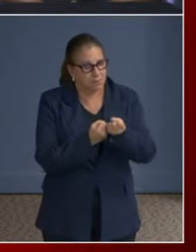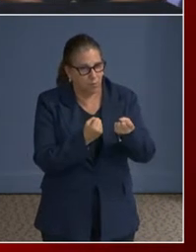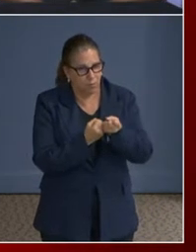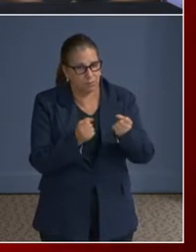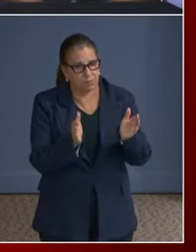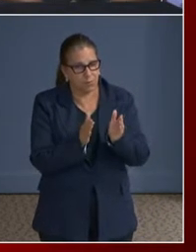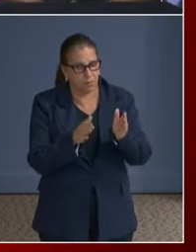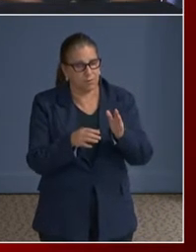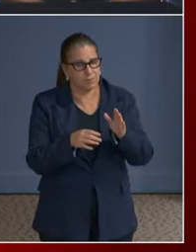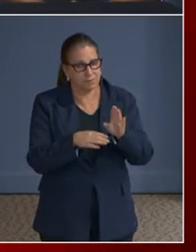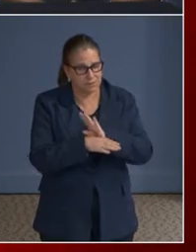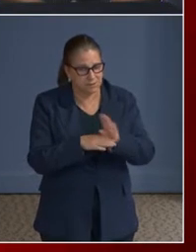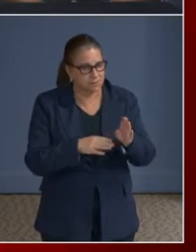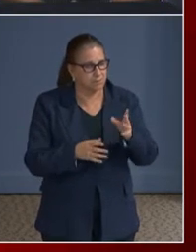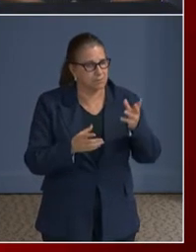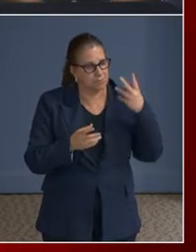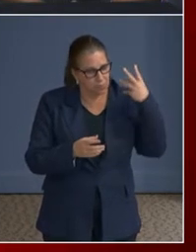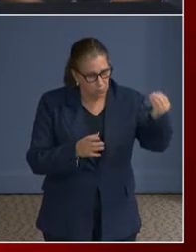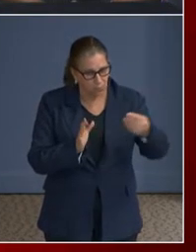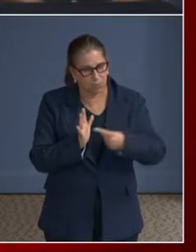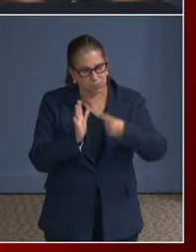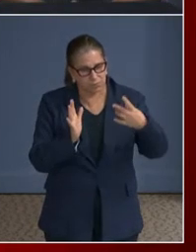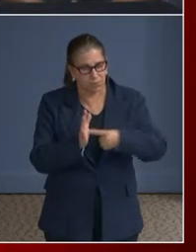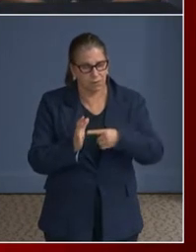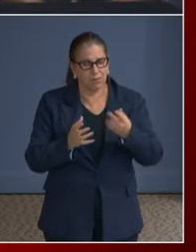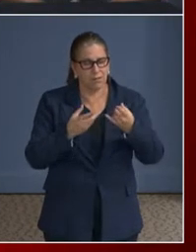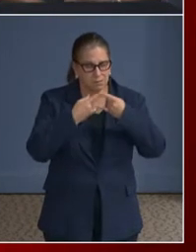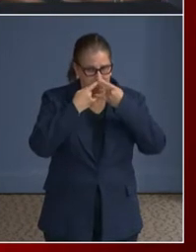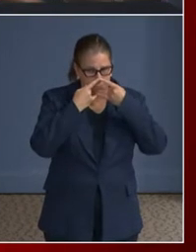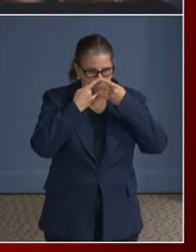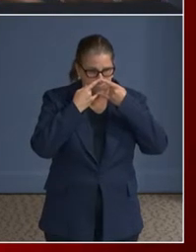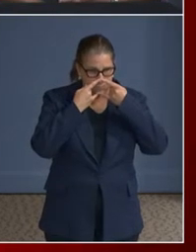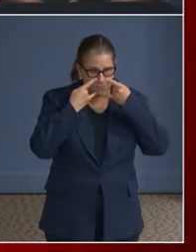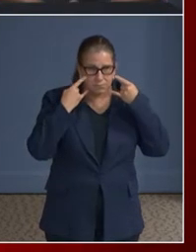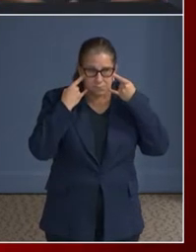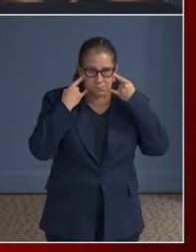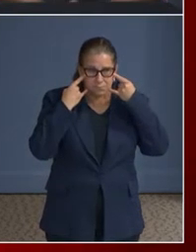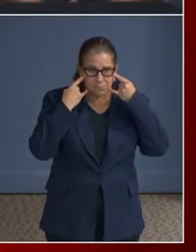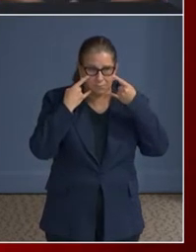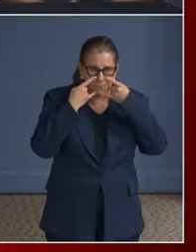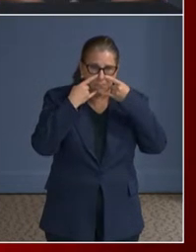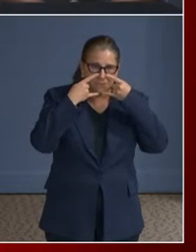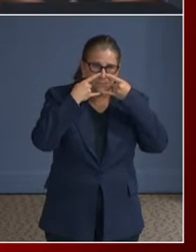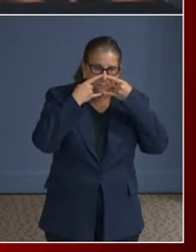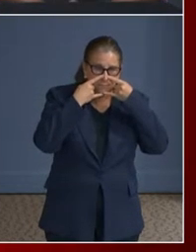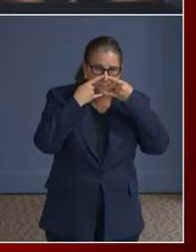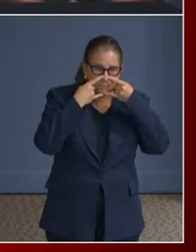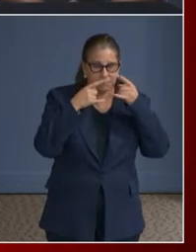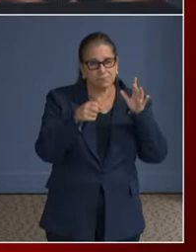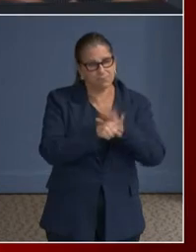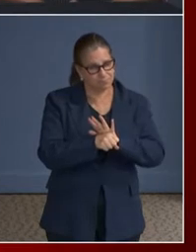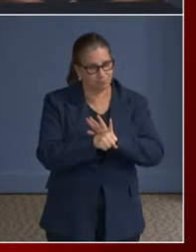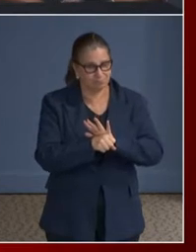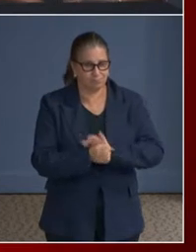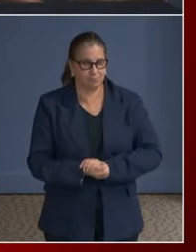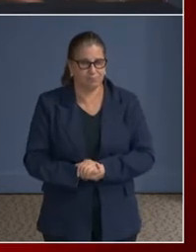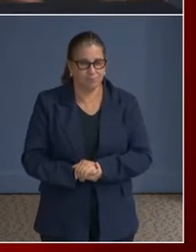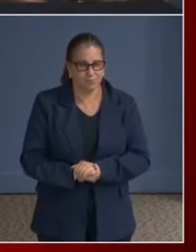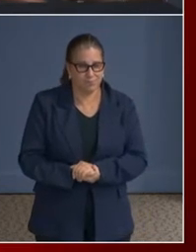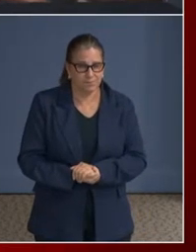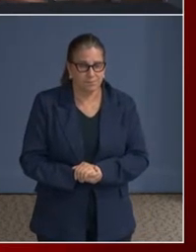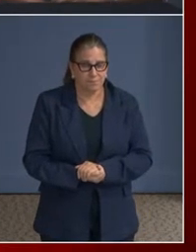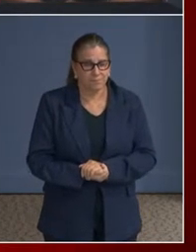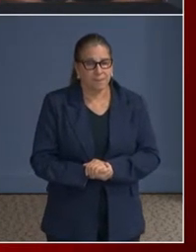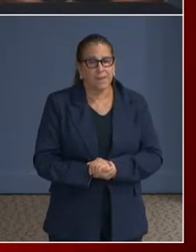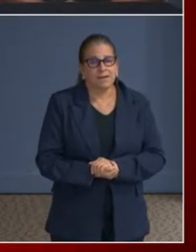to support those entities. You can still do them by being mindful of the type of activities that you're participating in. So we really